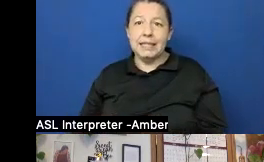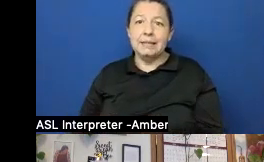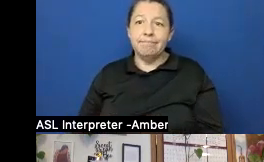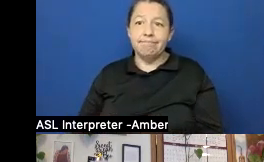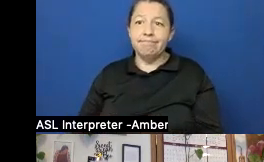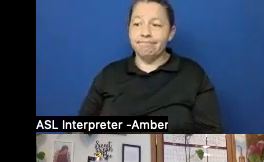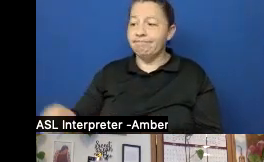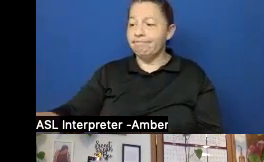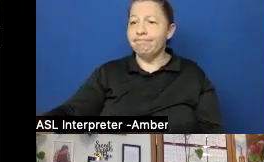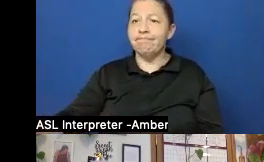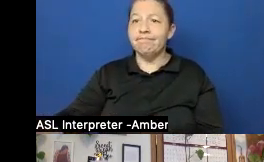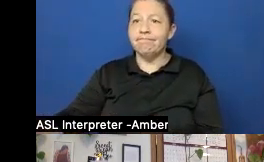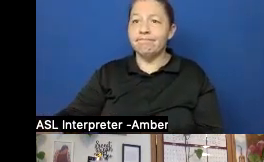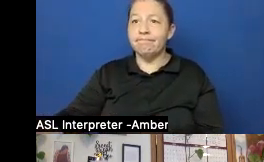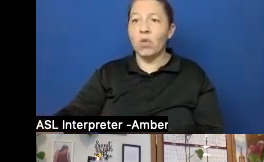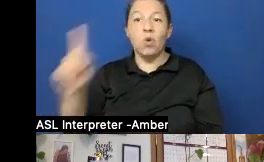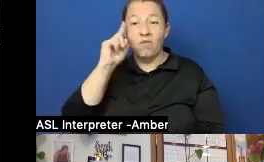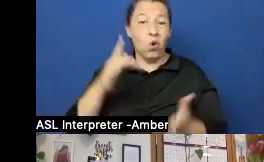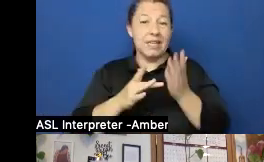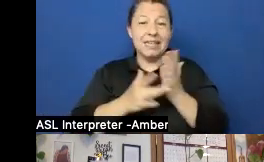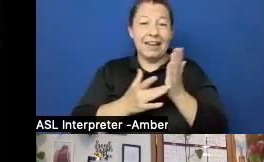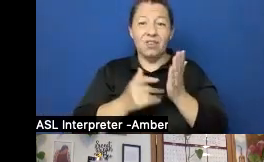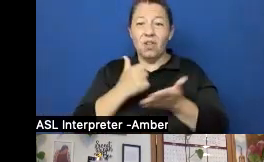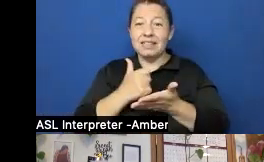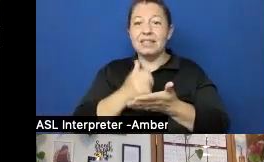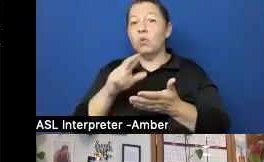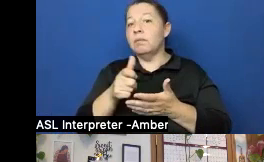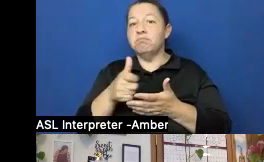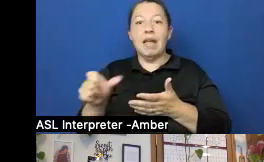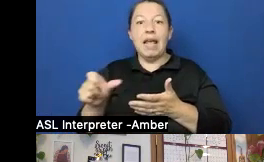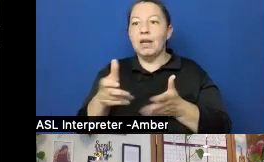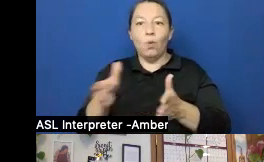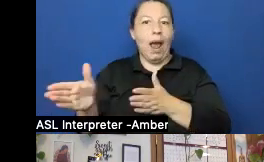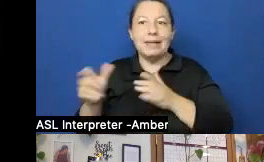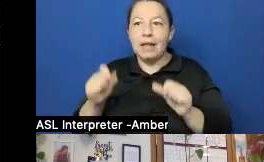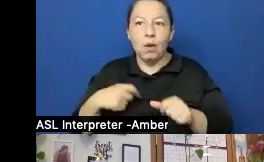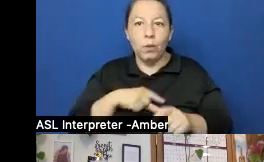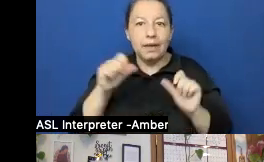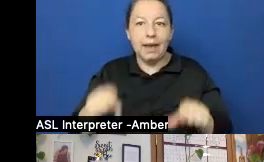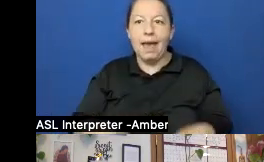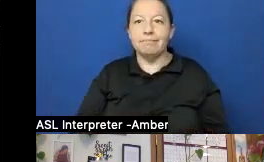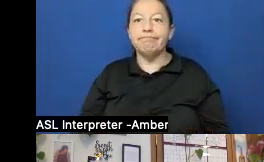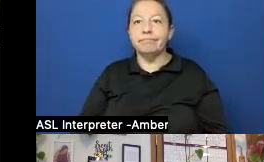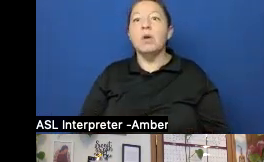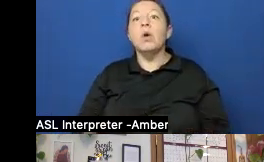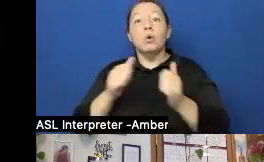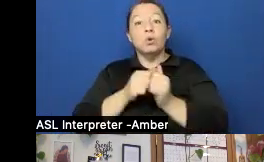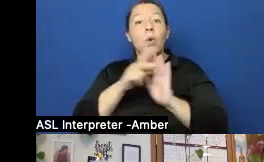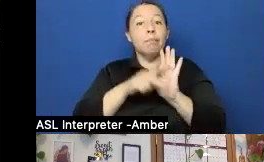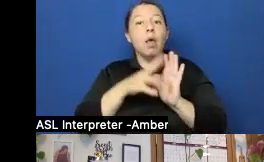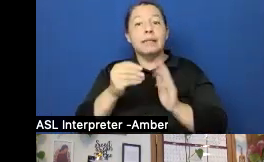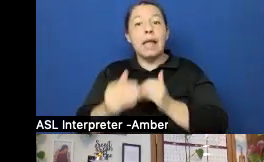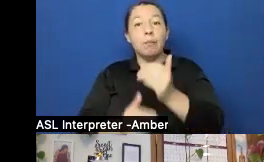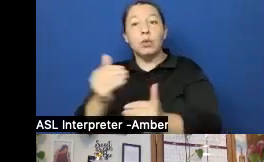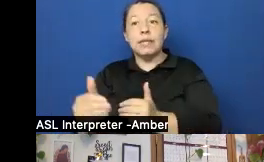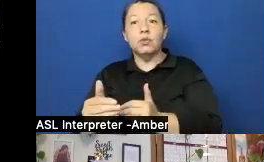for technical assistance in whatever ways that we can. So with policies and procedures, a recipient